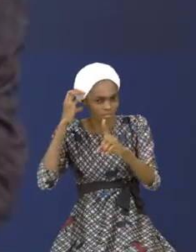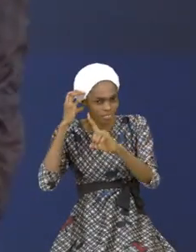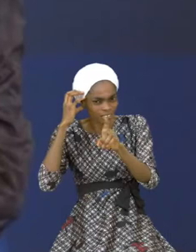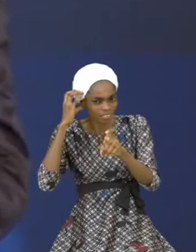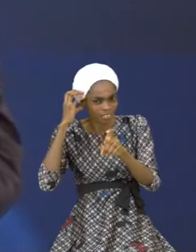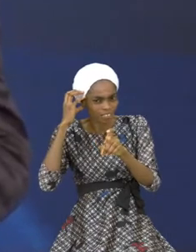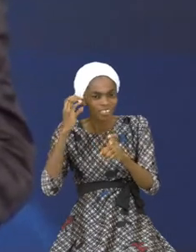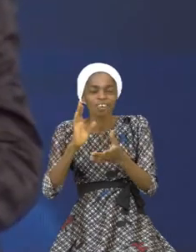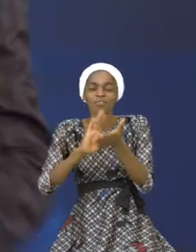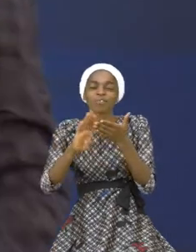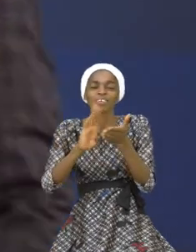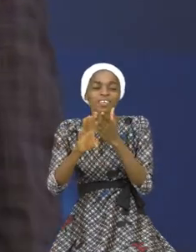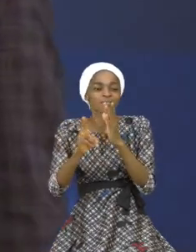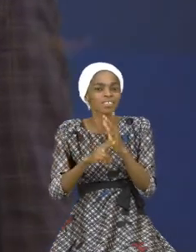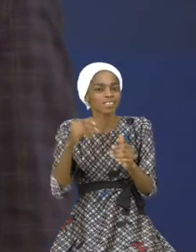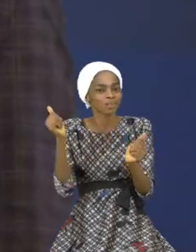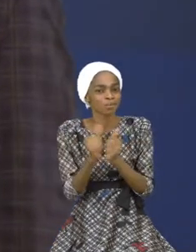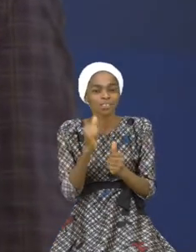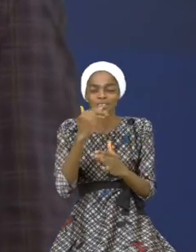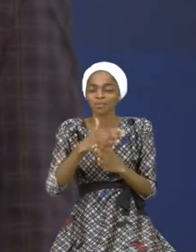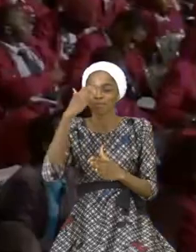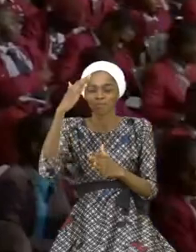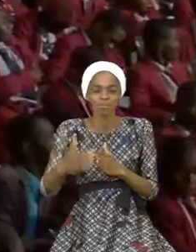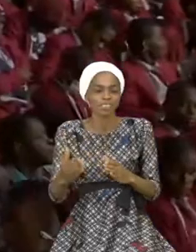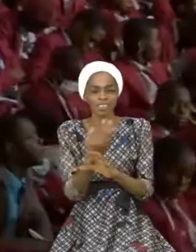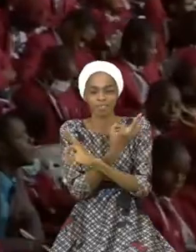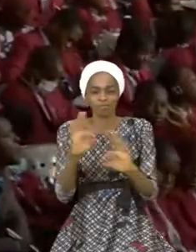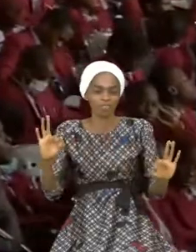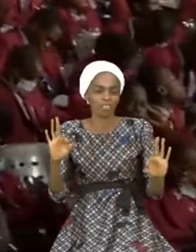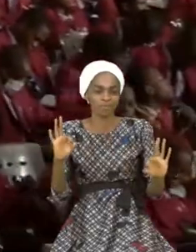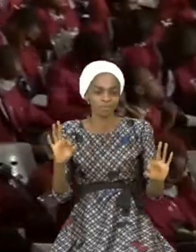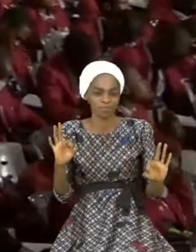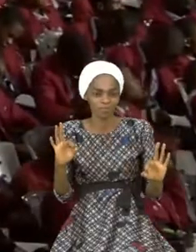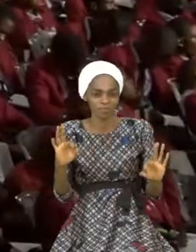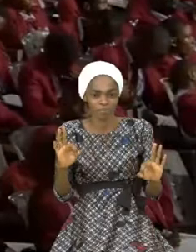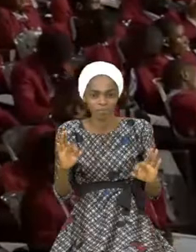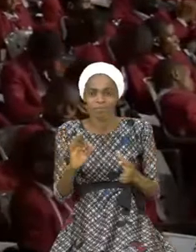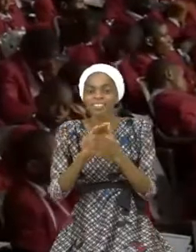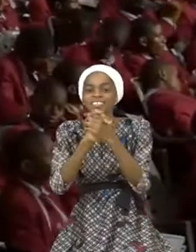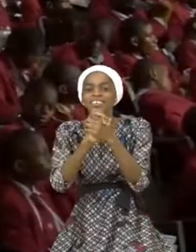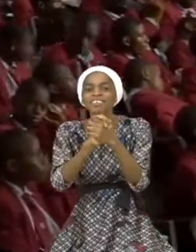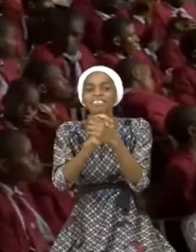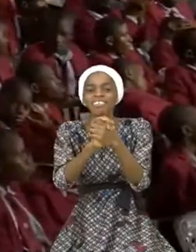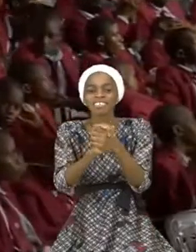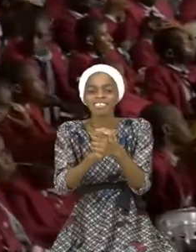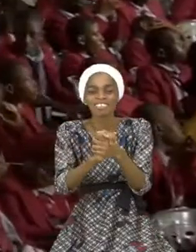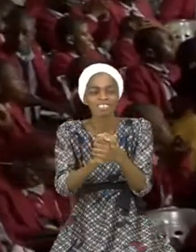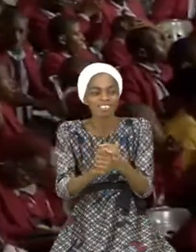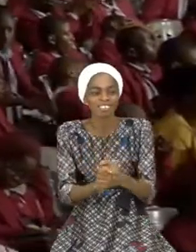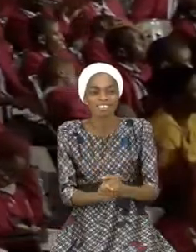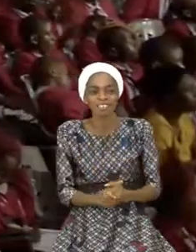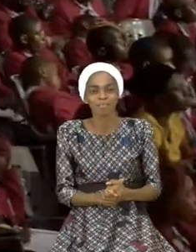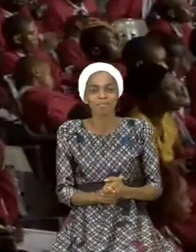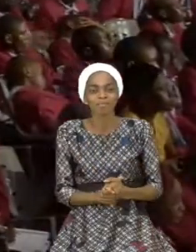forgiveness or total freedom congratulations who forgive us